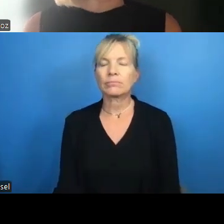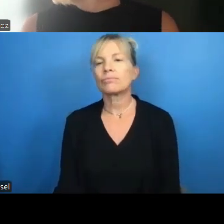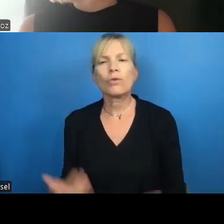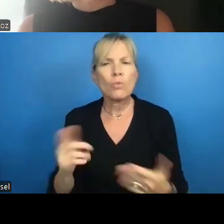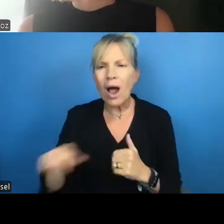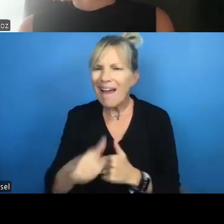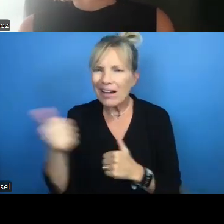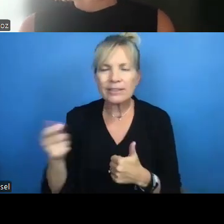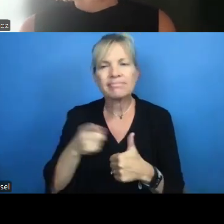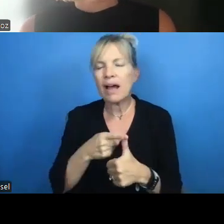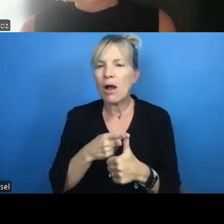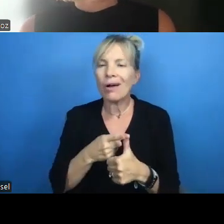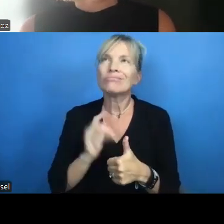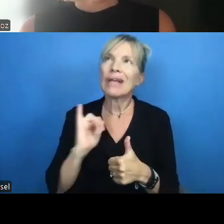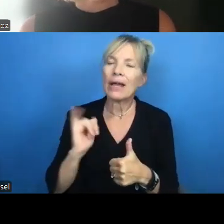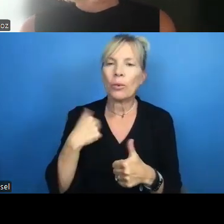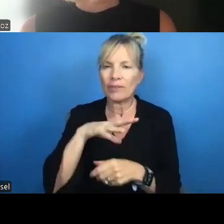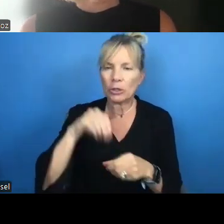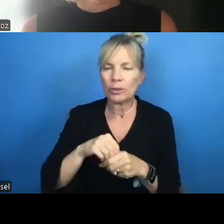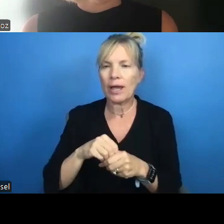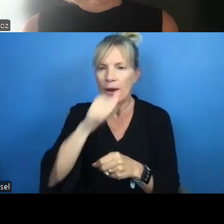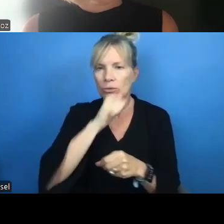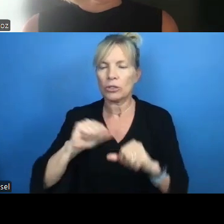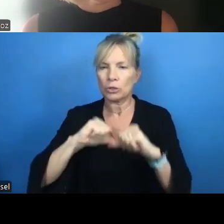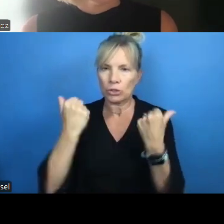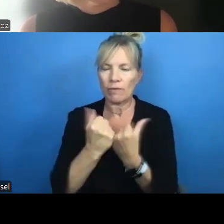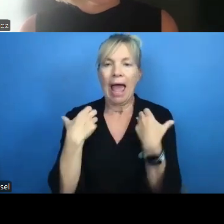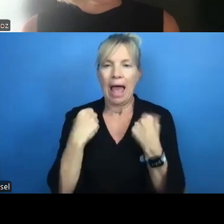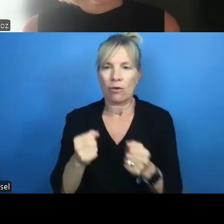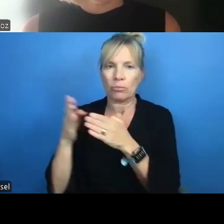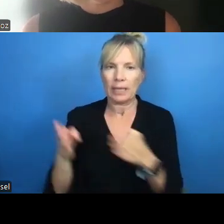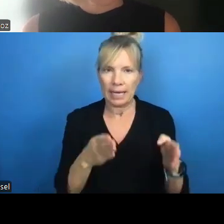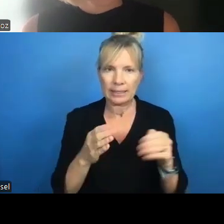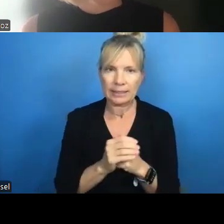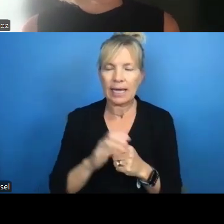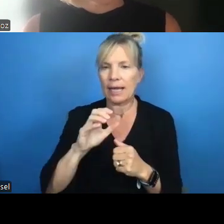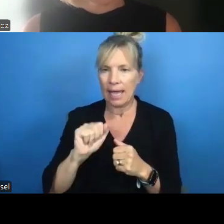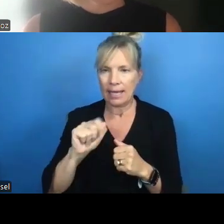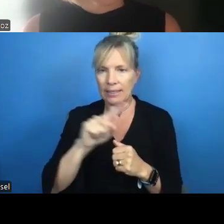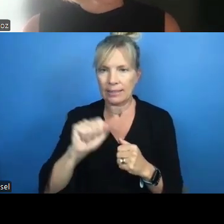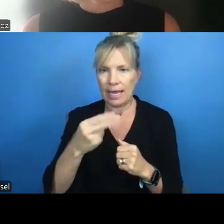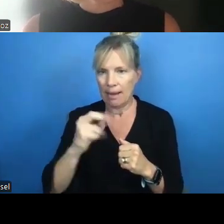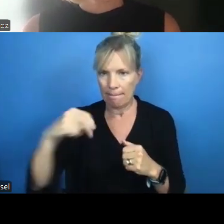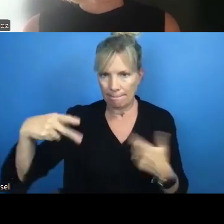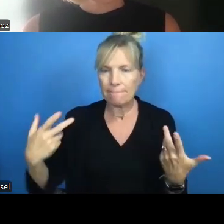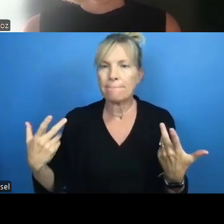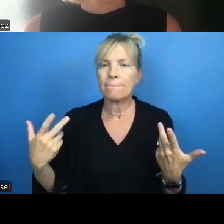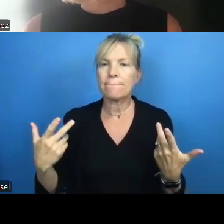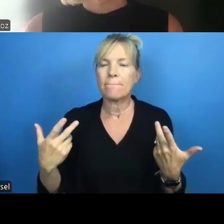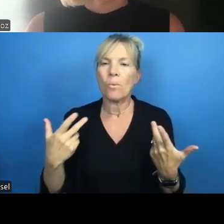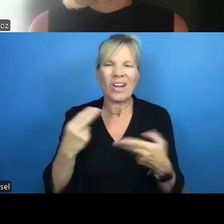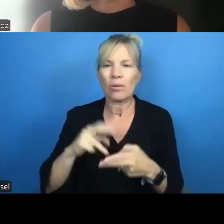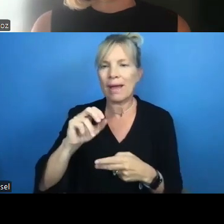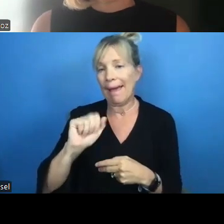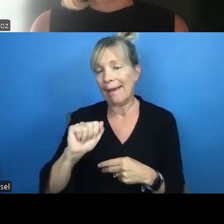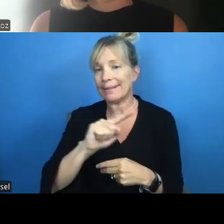include things like we have the Arizona Association of Health Plans, the acronym for short, we call them